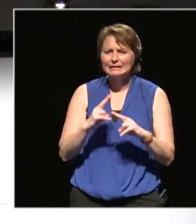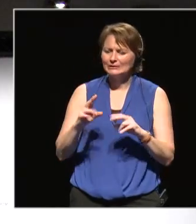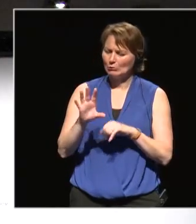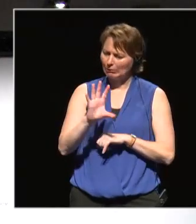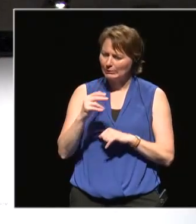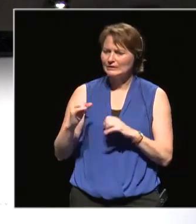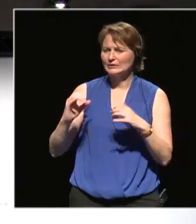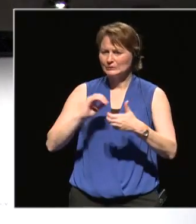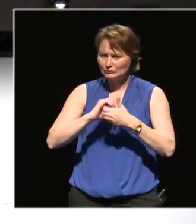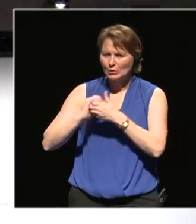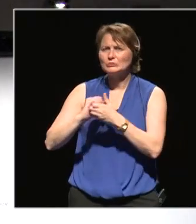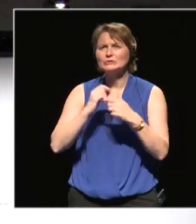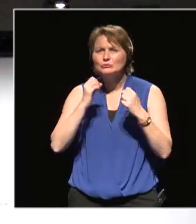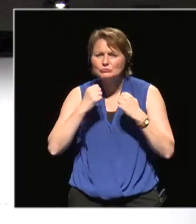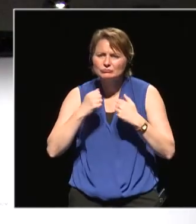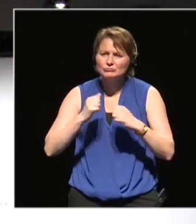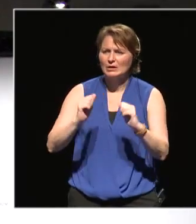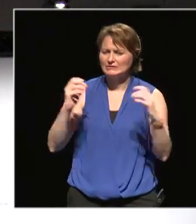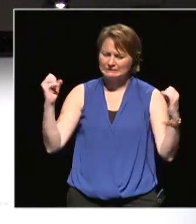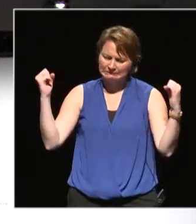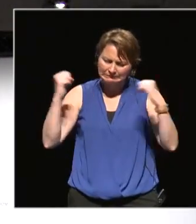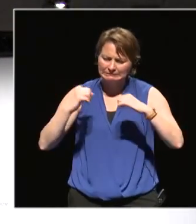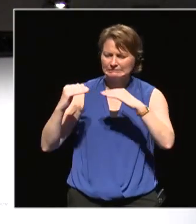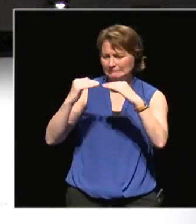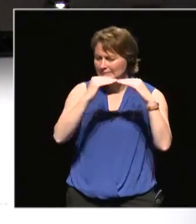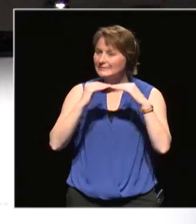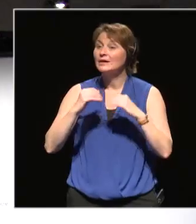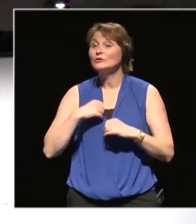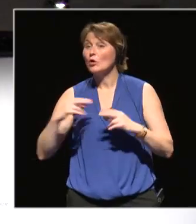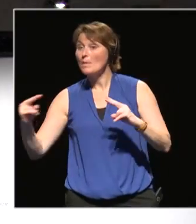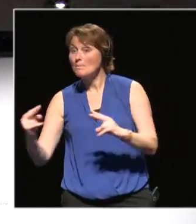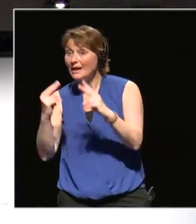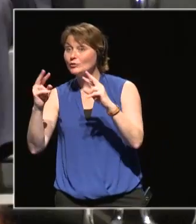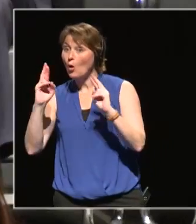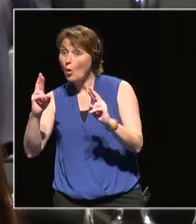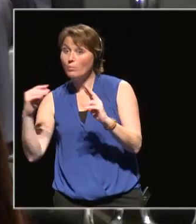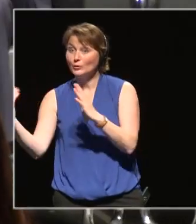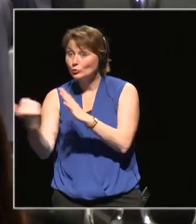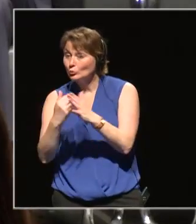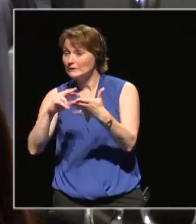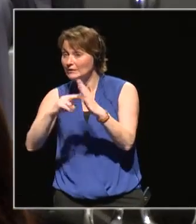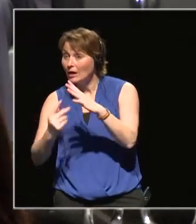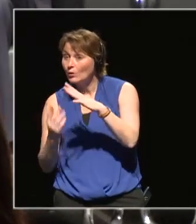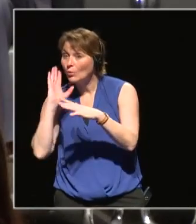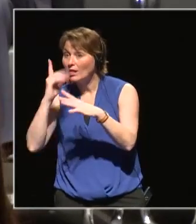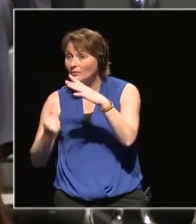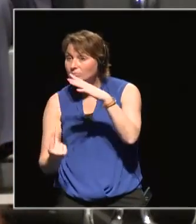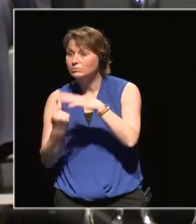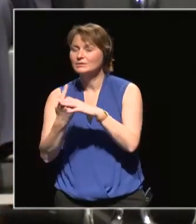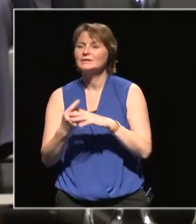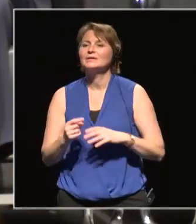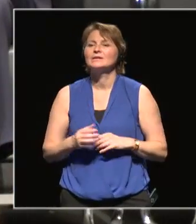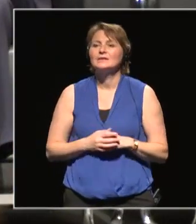at the Paris summit. I hope there'll be solutions for new technologies, etc. Well, I'd also like